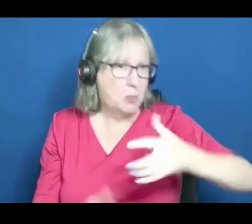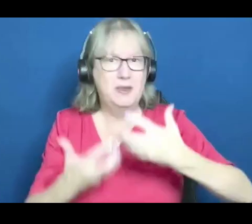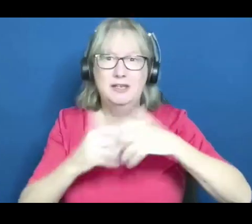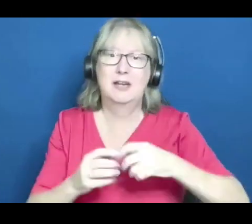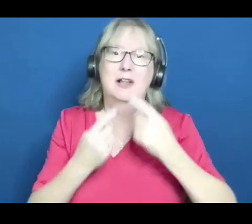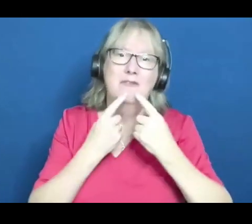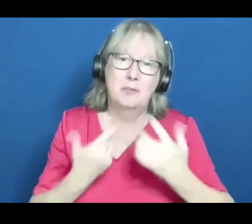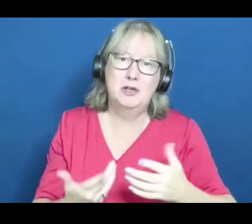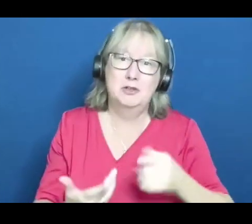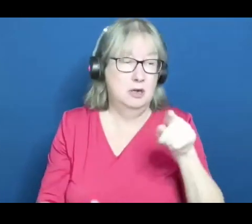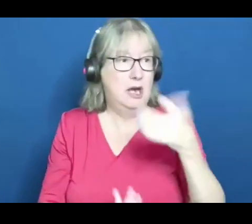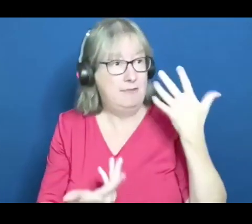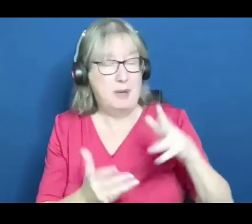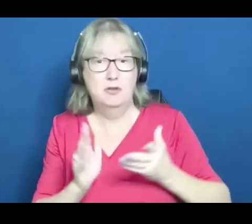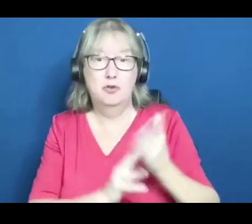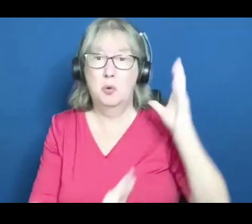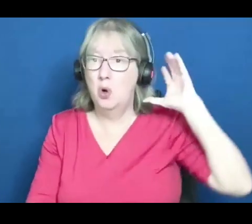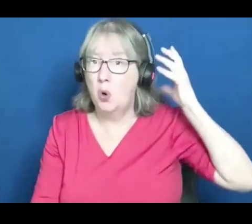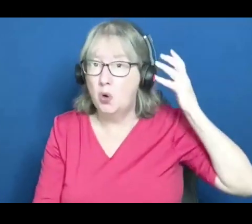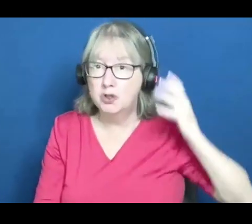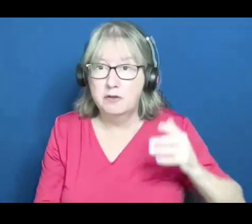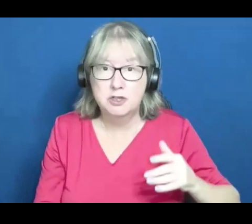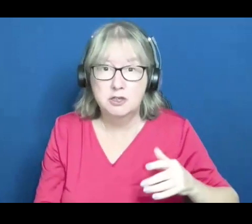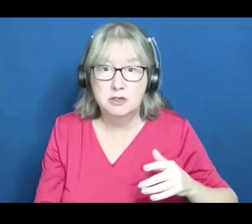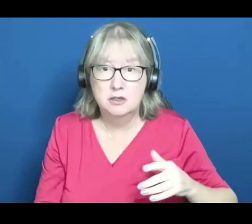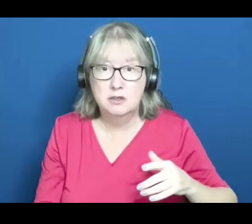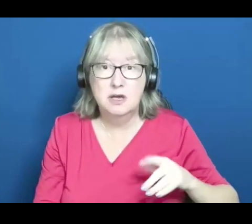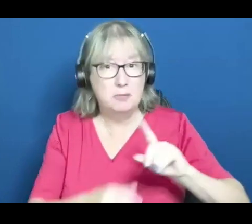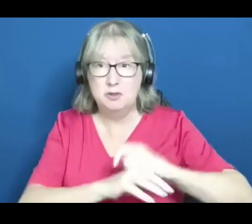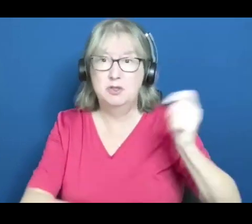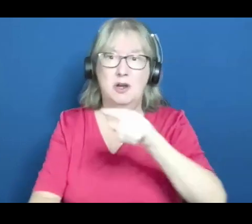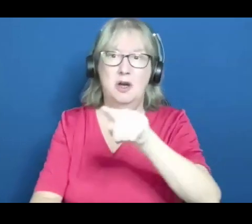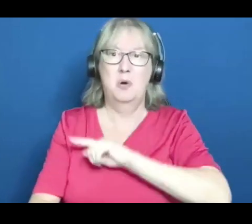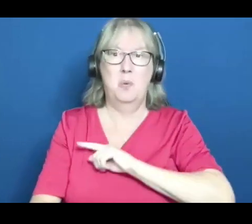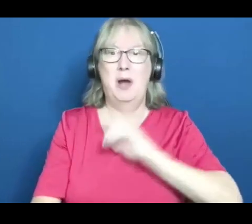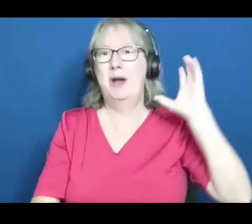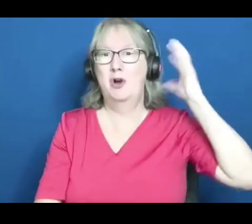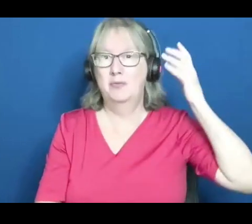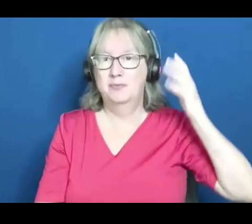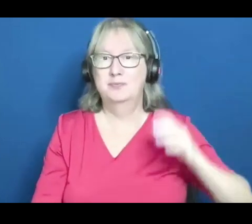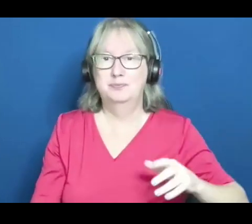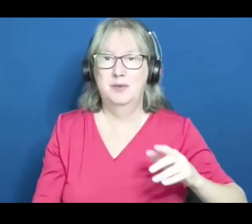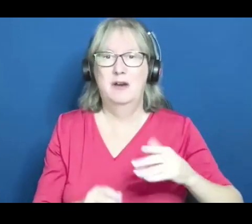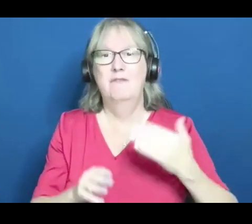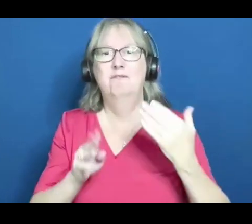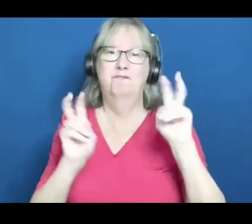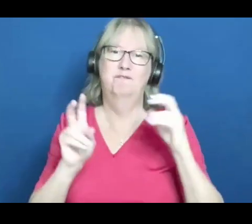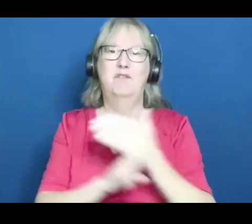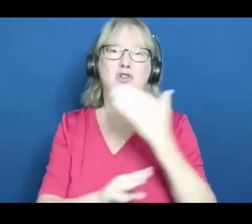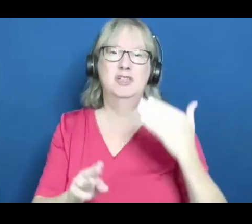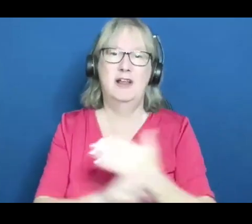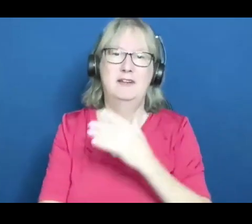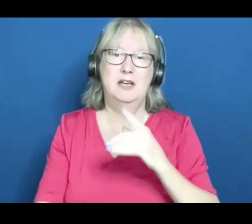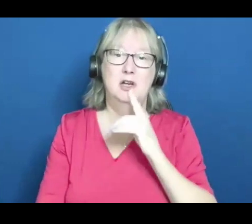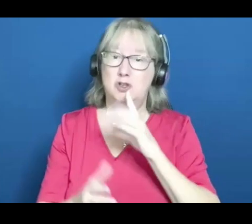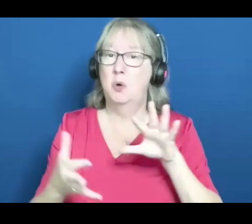Have they had the audiologist switch the functionality on? I had to have my audiologist switch my functionality on so it will work with the